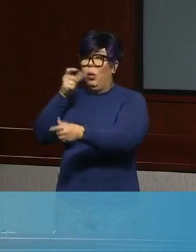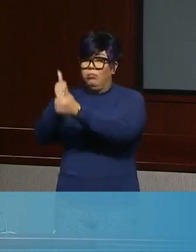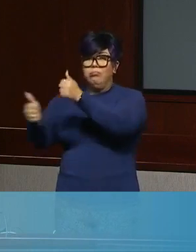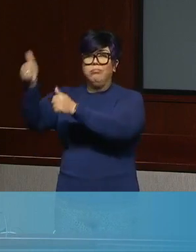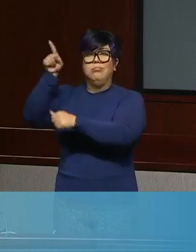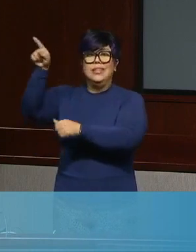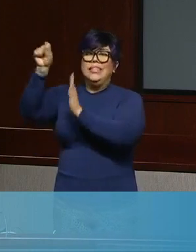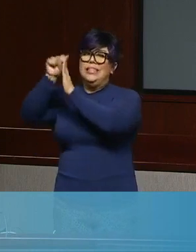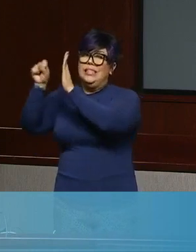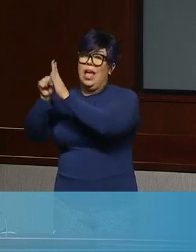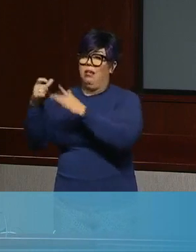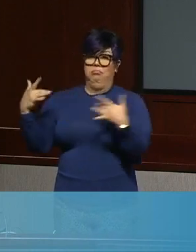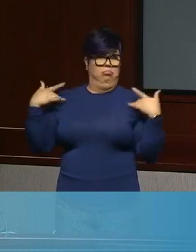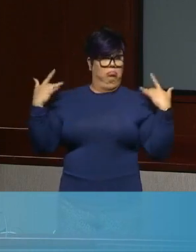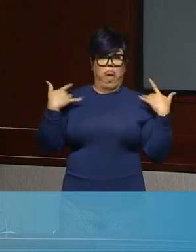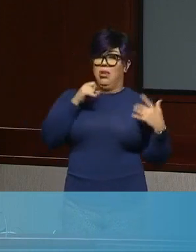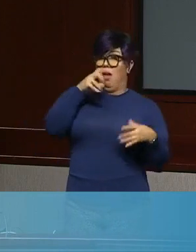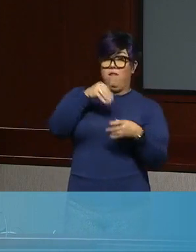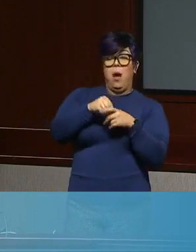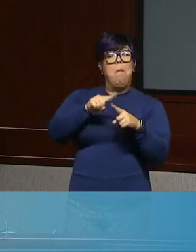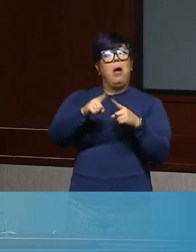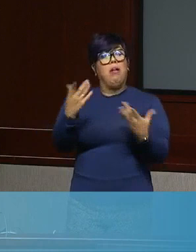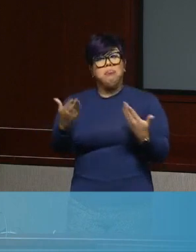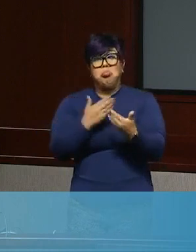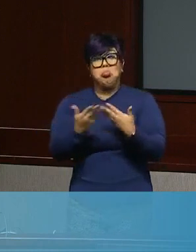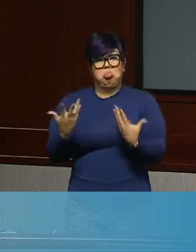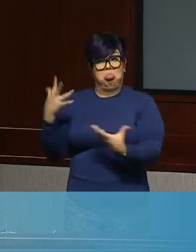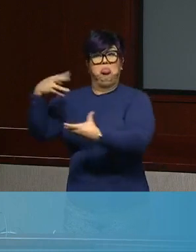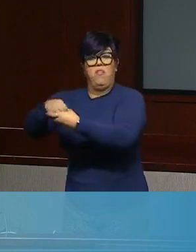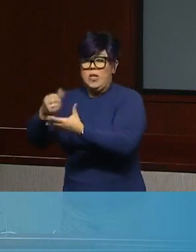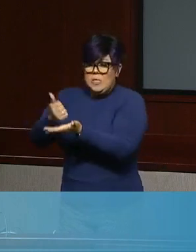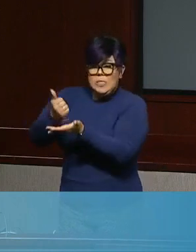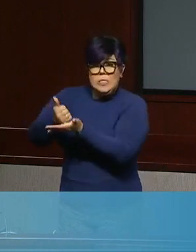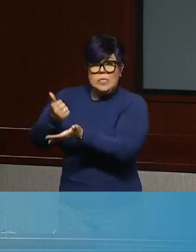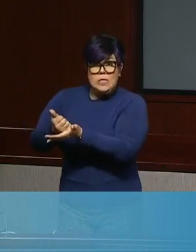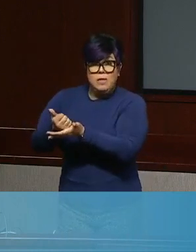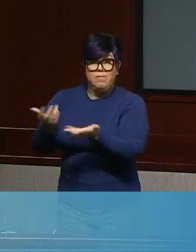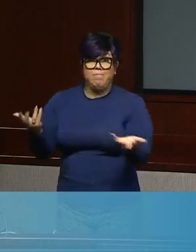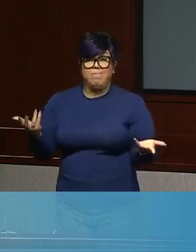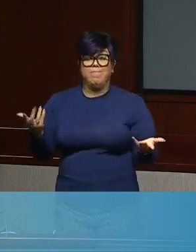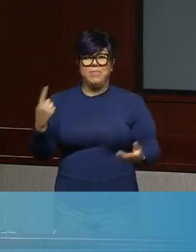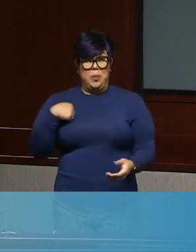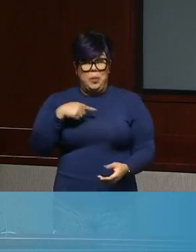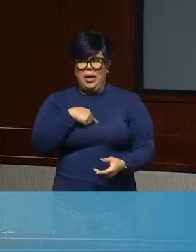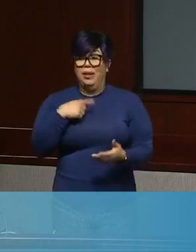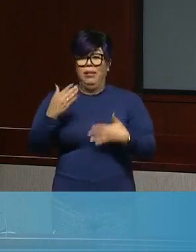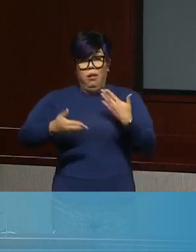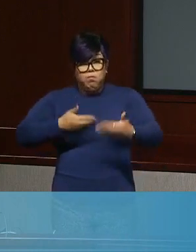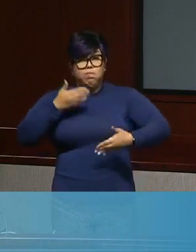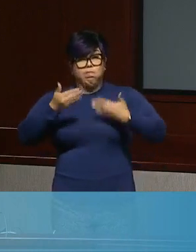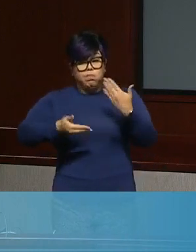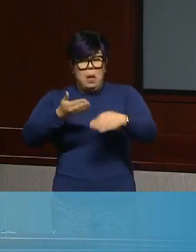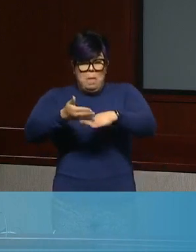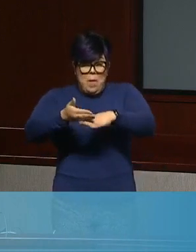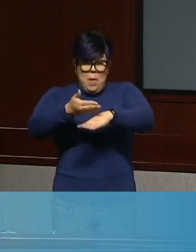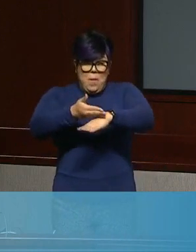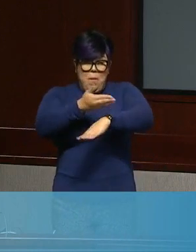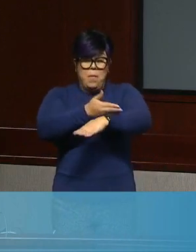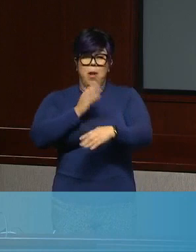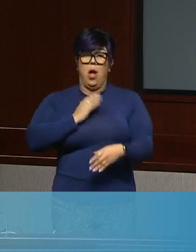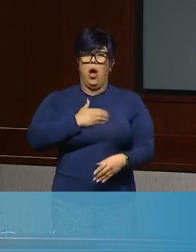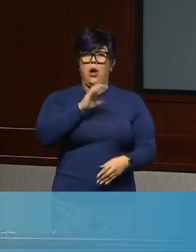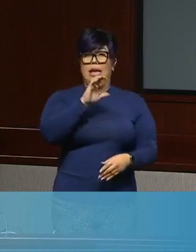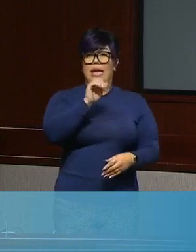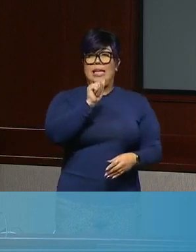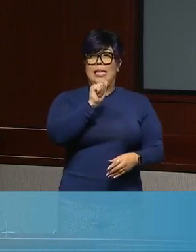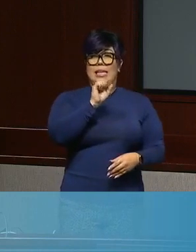exclusively by the state of California. We're making strong progress on our case rate numbers and our testing